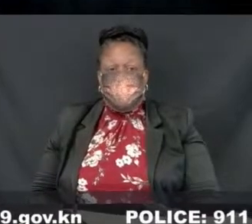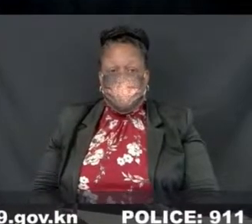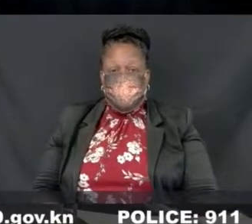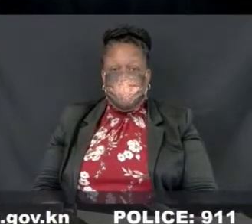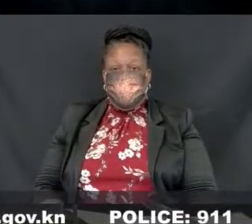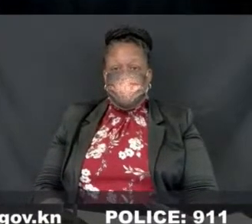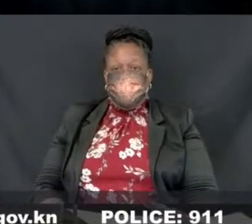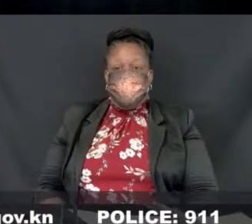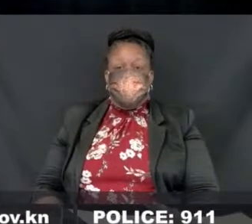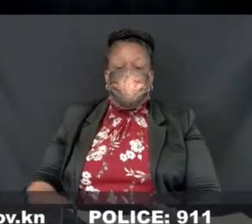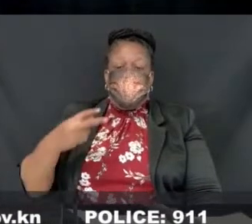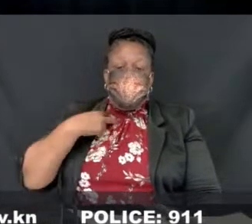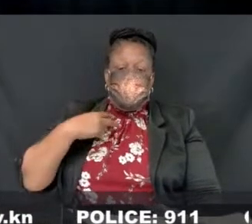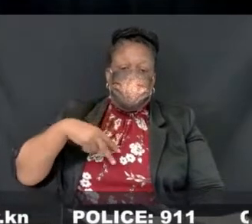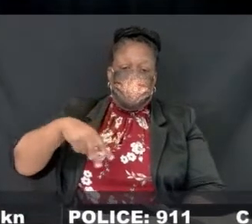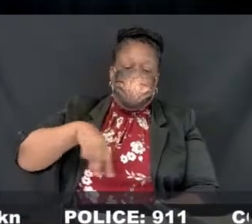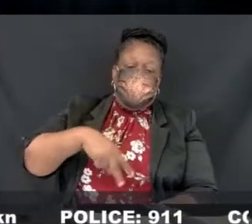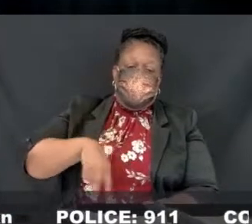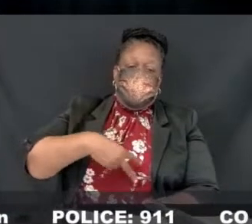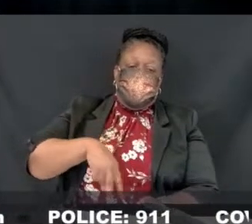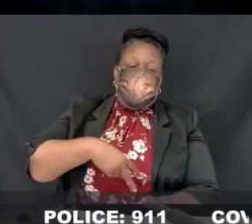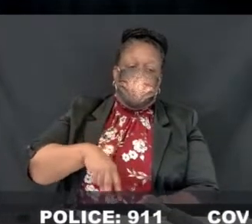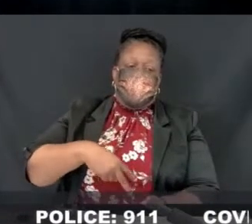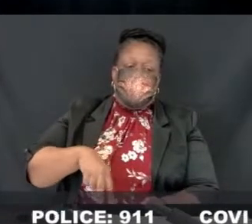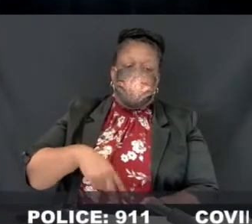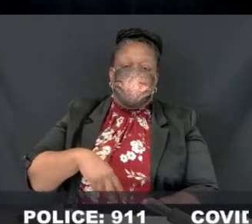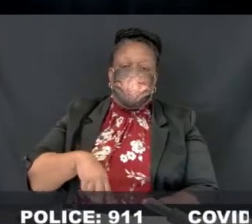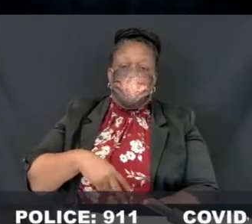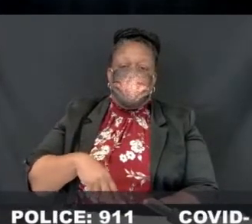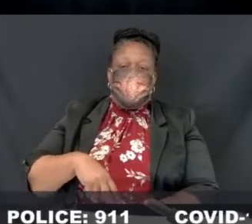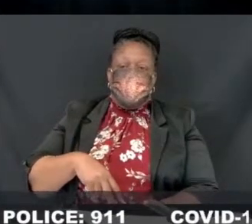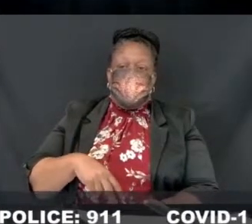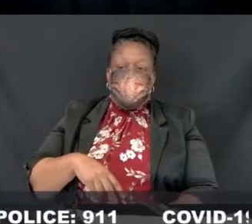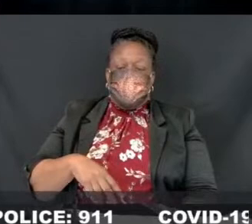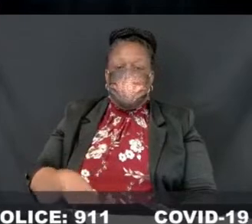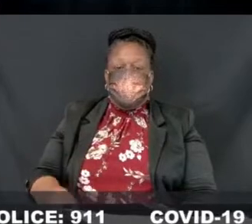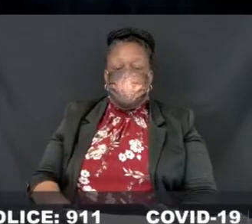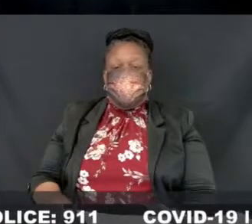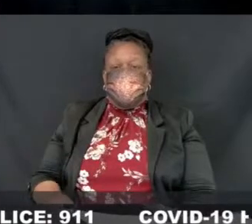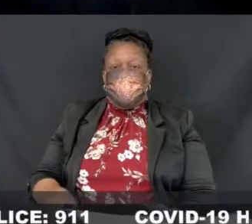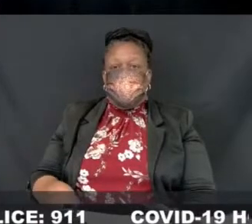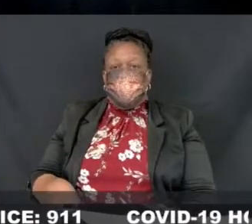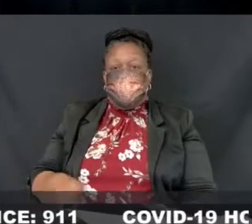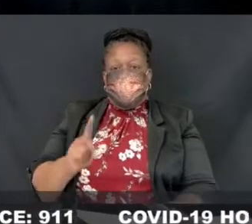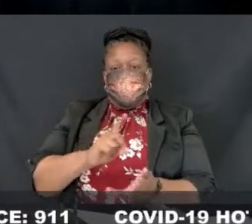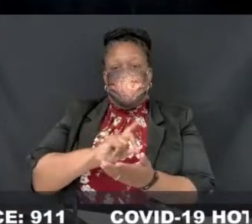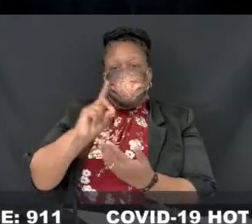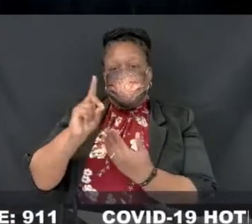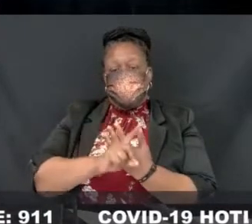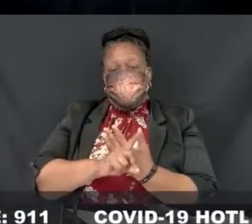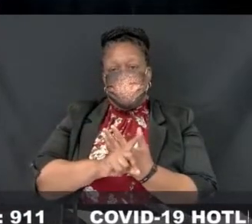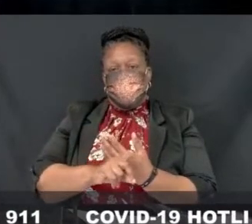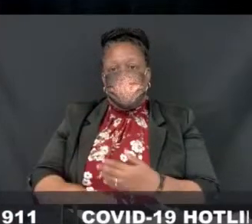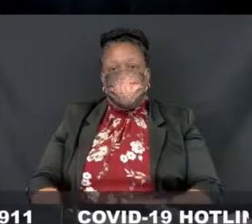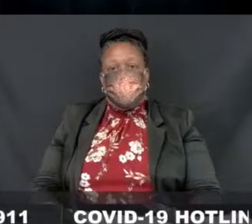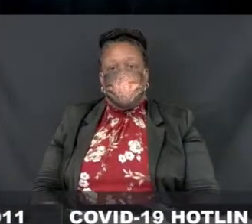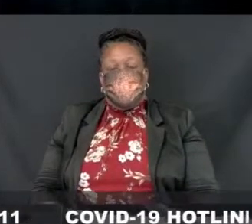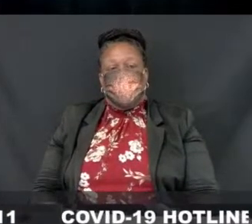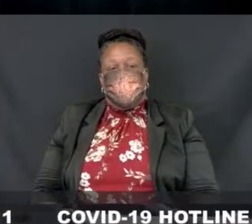Bubble Juve for the vaccinated, fully vaccinated. And then here came Omicron,